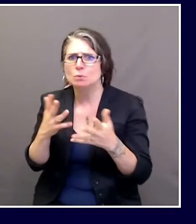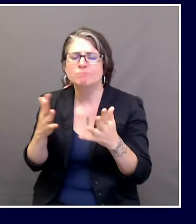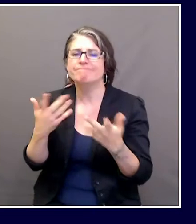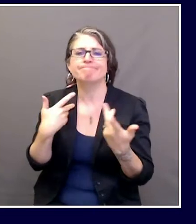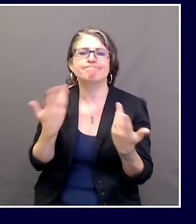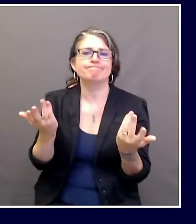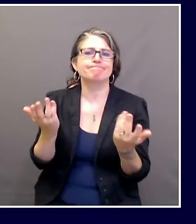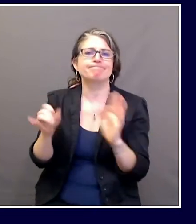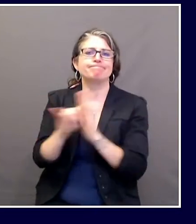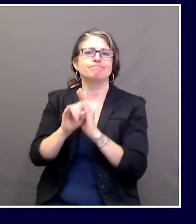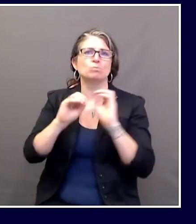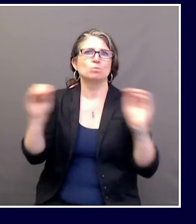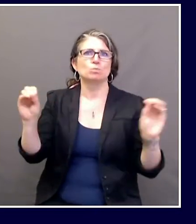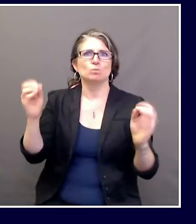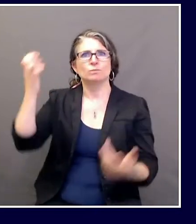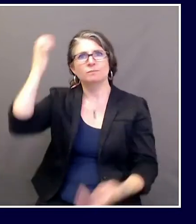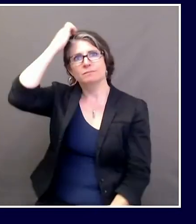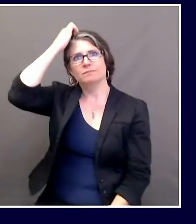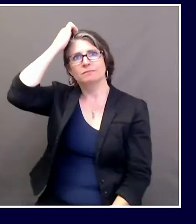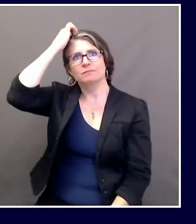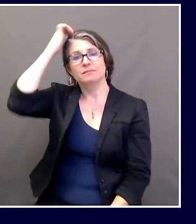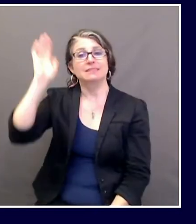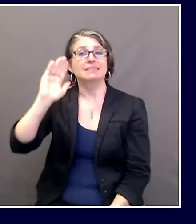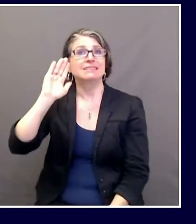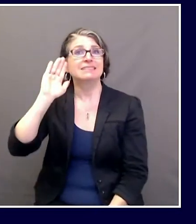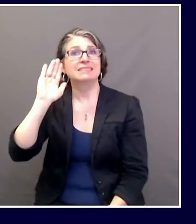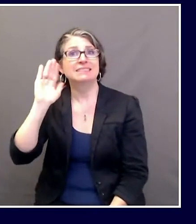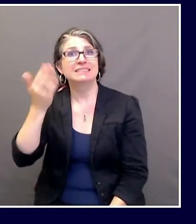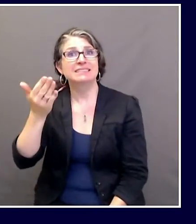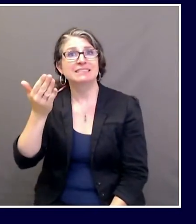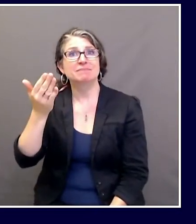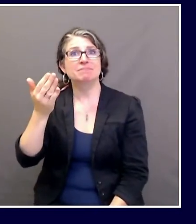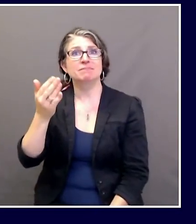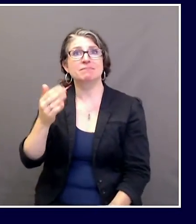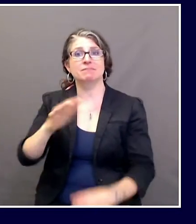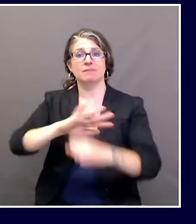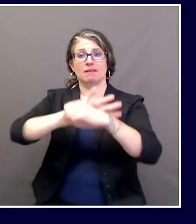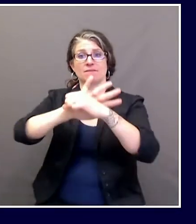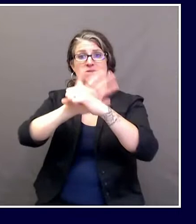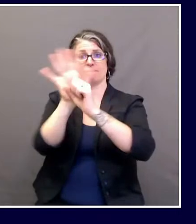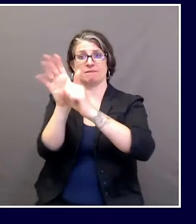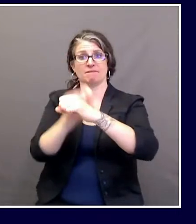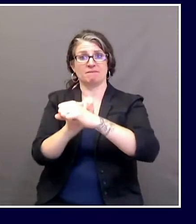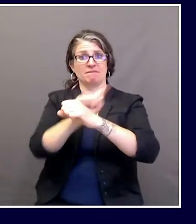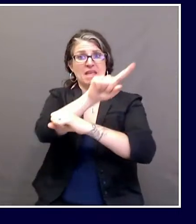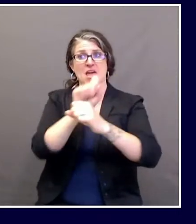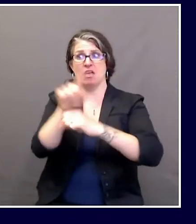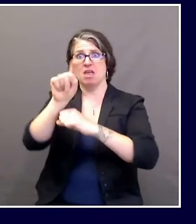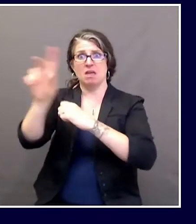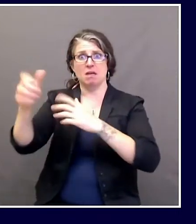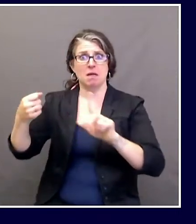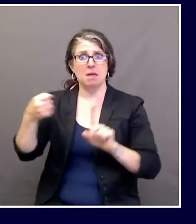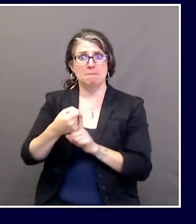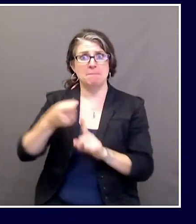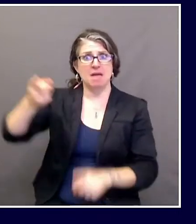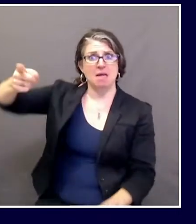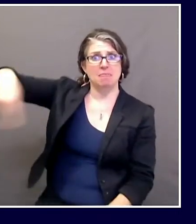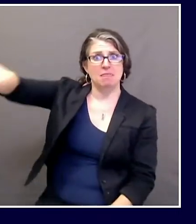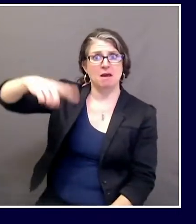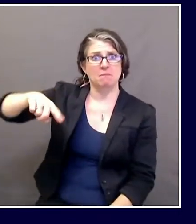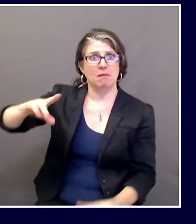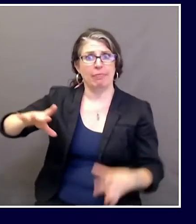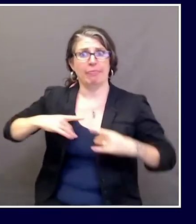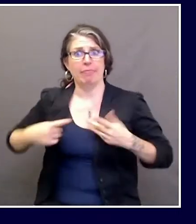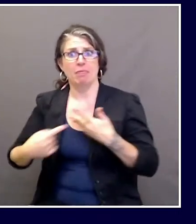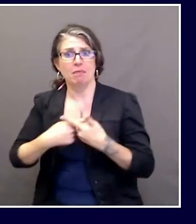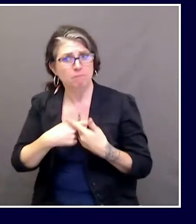in the contribution of our 333 cases, although that's something we're on the lookout for. Thank you. And I guess we